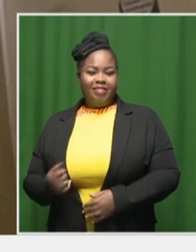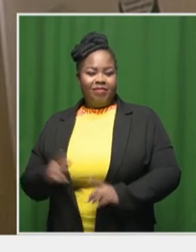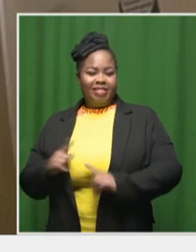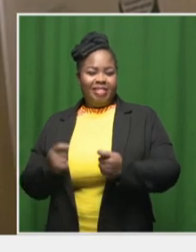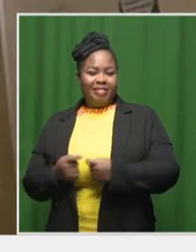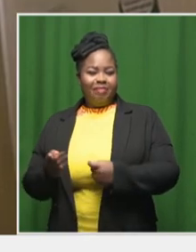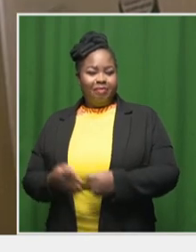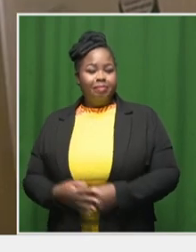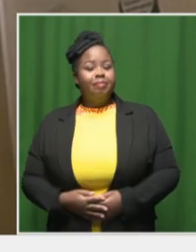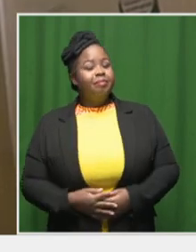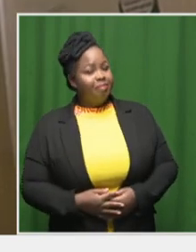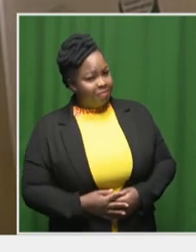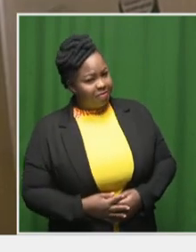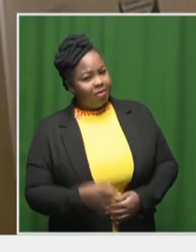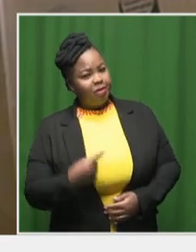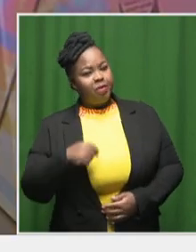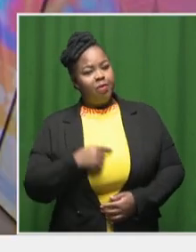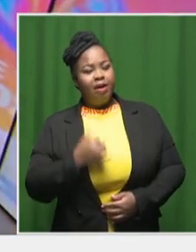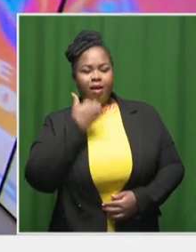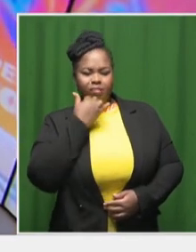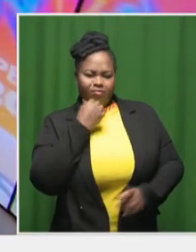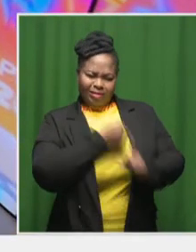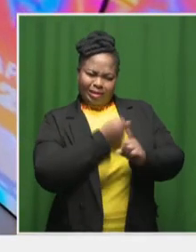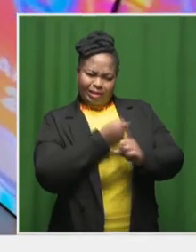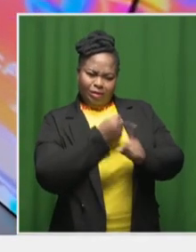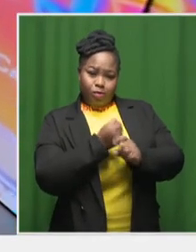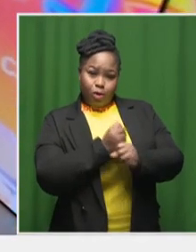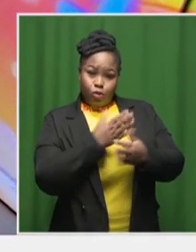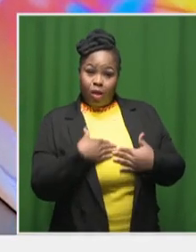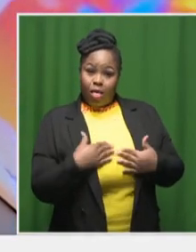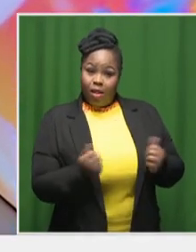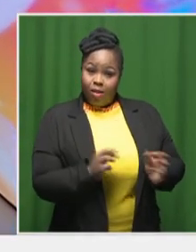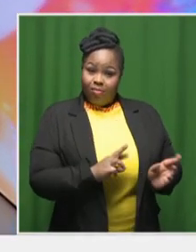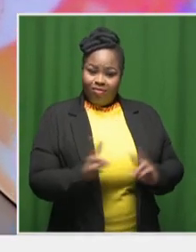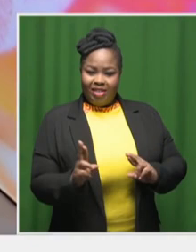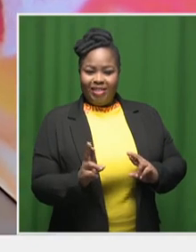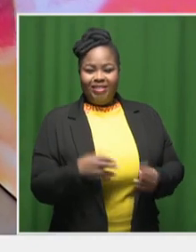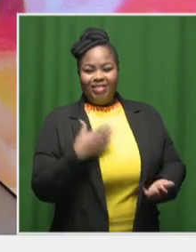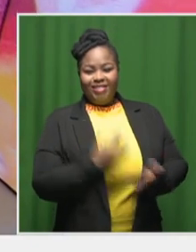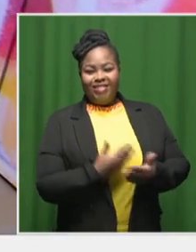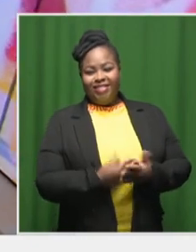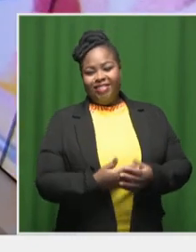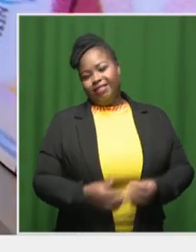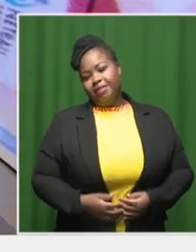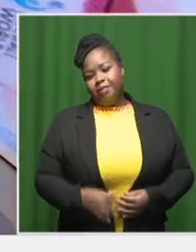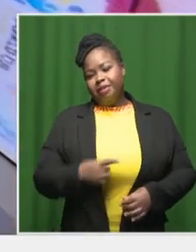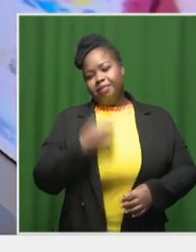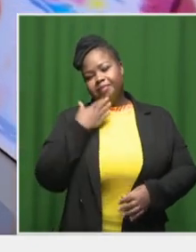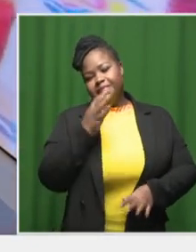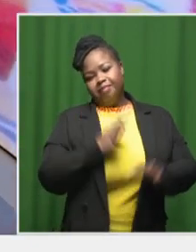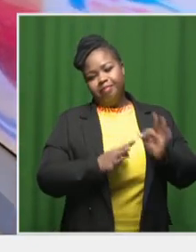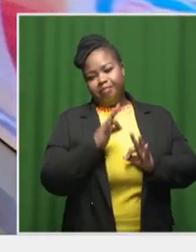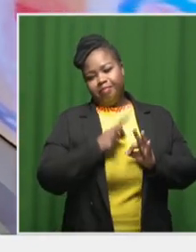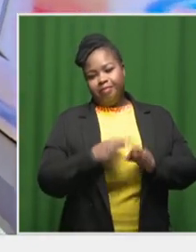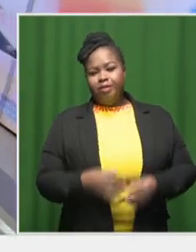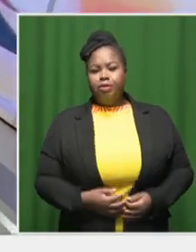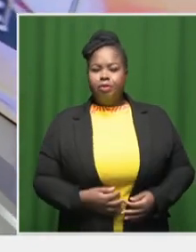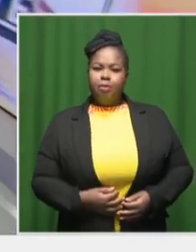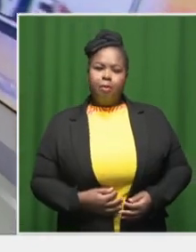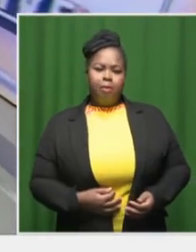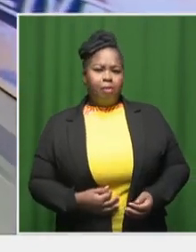team. And we're so glad that you actually fought hard to make sure that you're ready for this World Cup. But talk to me about just for